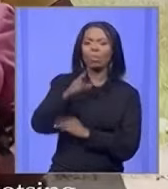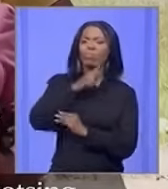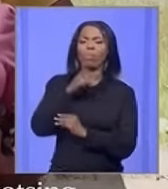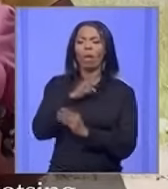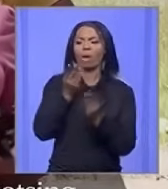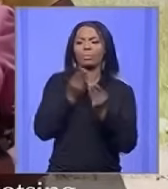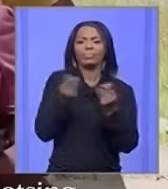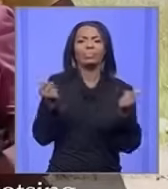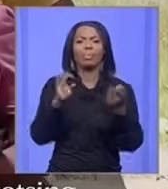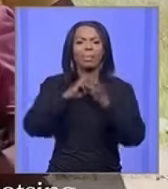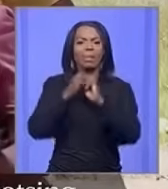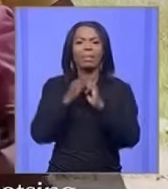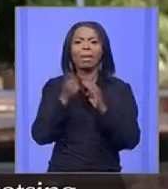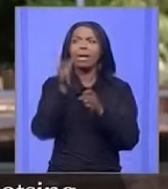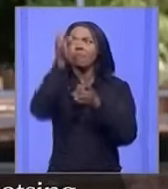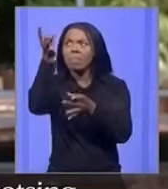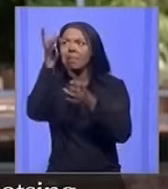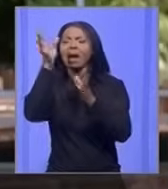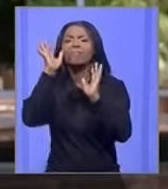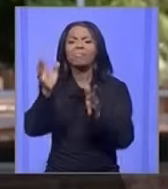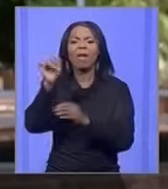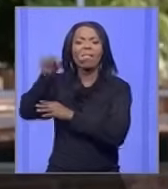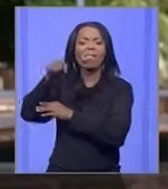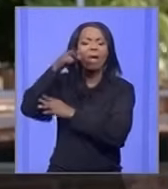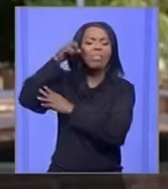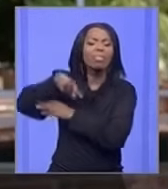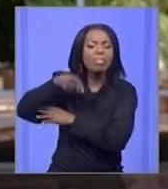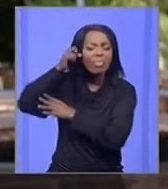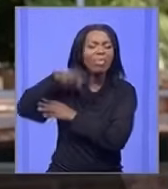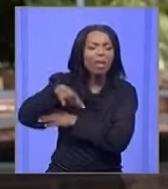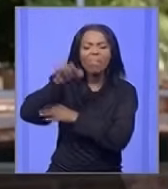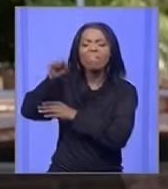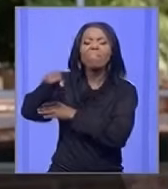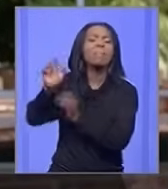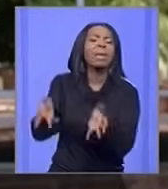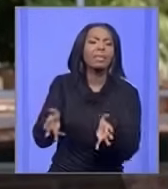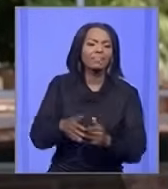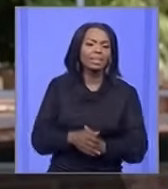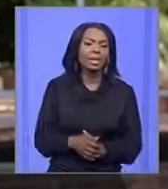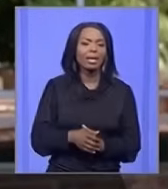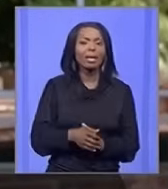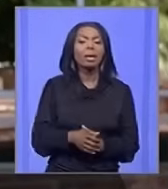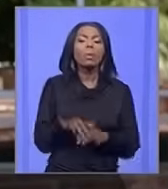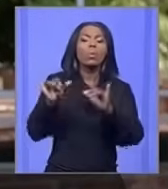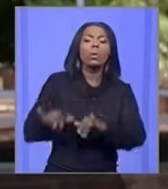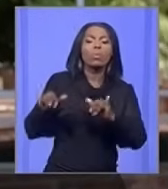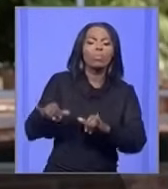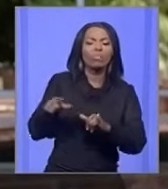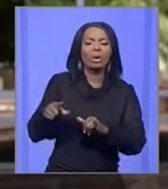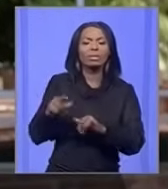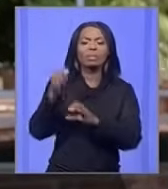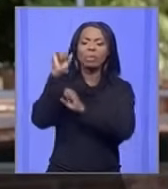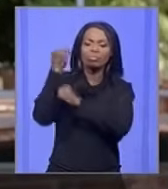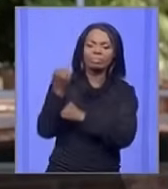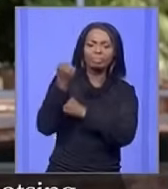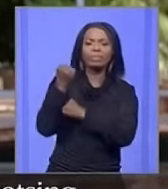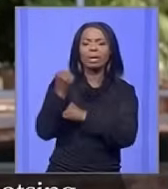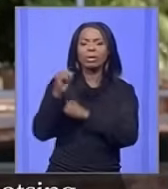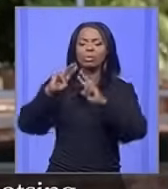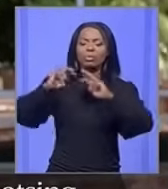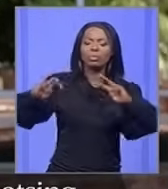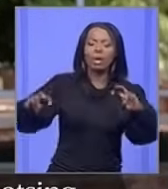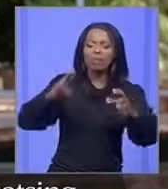The surveying has been undertaken. We're just awaiting the mapping, the Surveyor General's report. So there is land that has